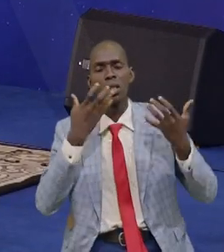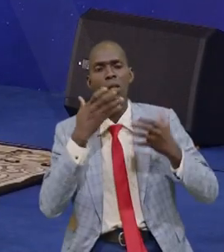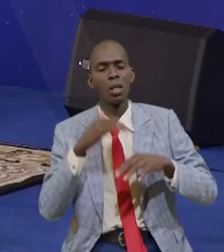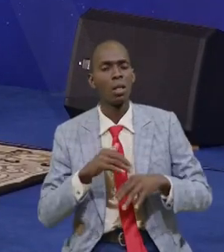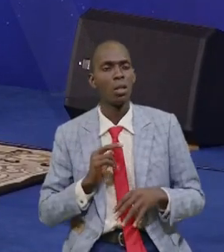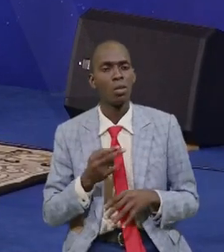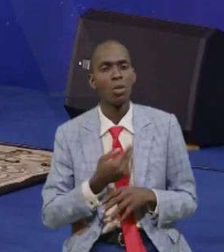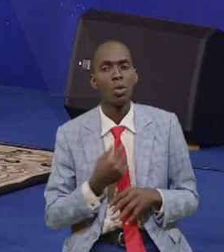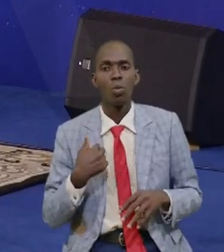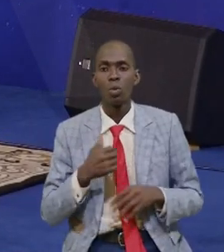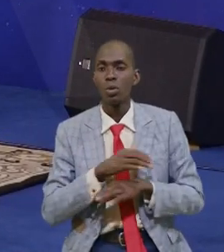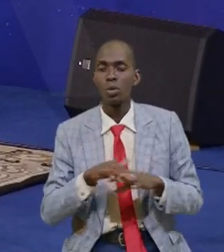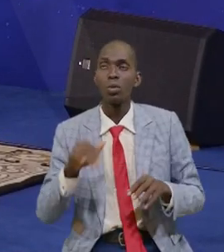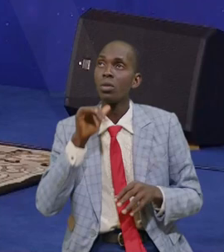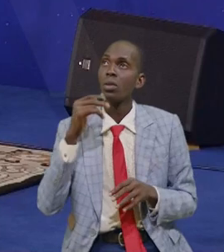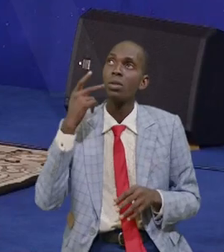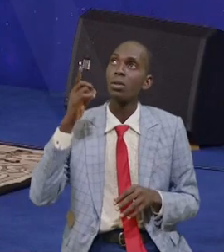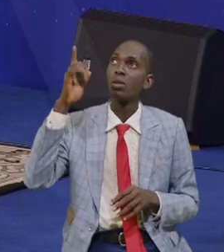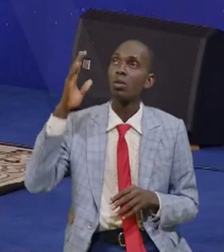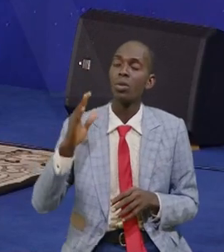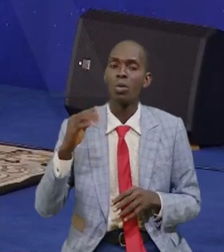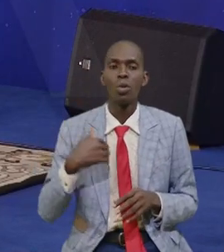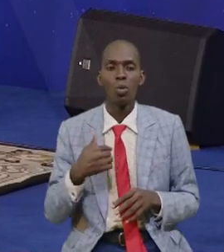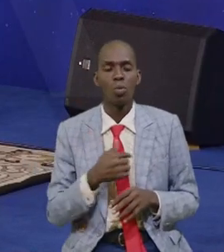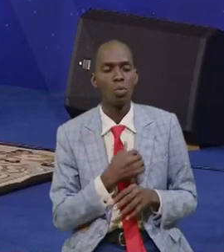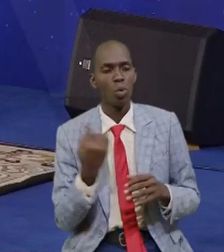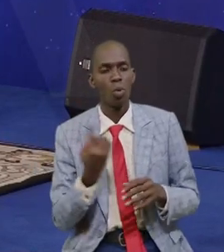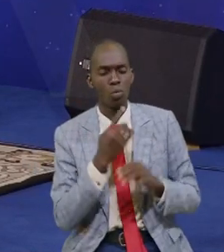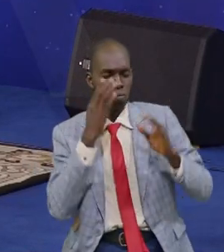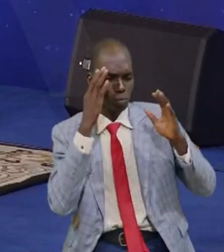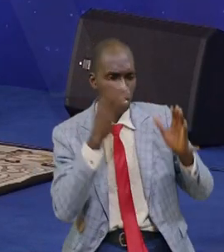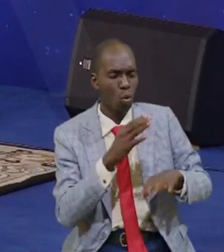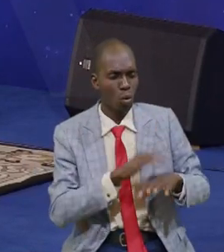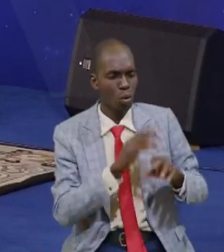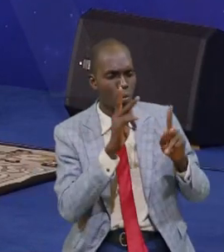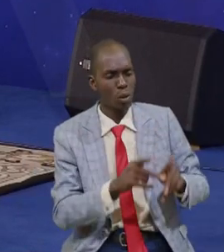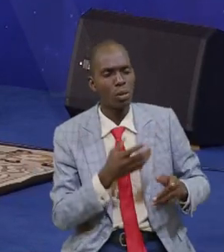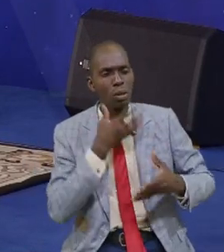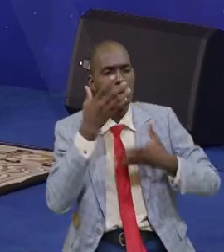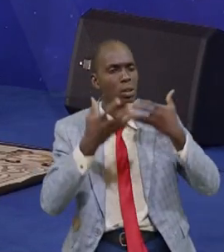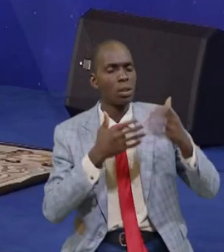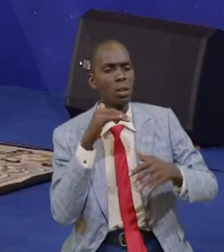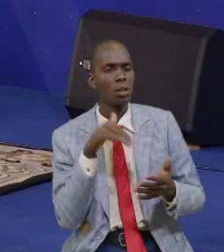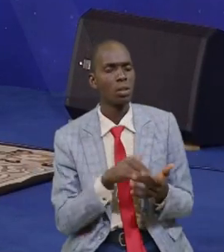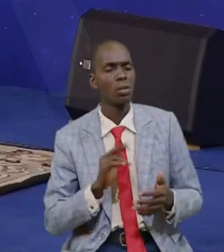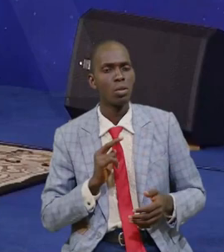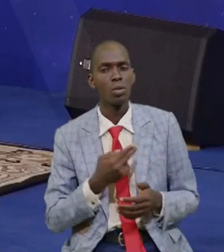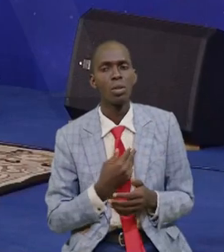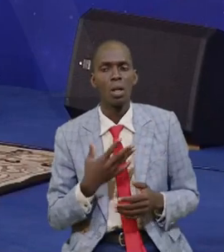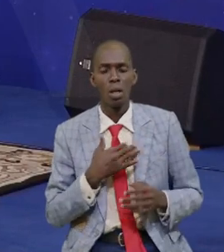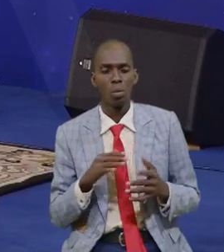didn't see God. We're looking at the bully and we're trembling and shaking. Our problem is we